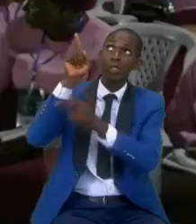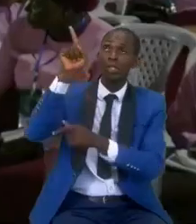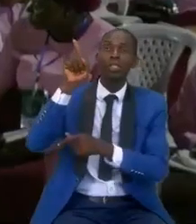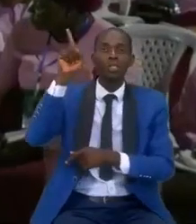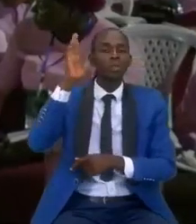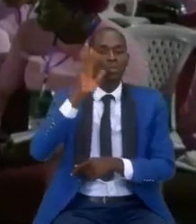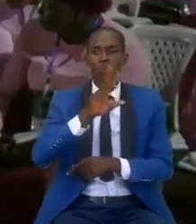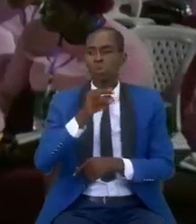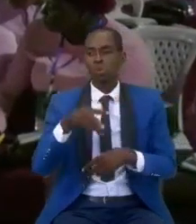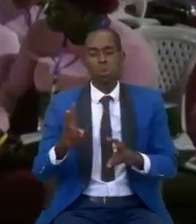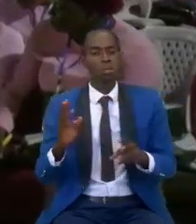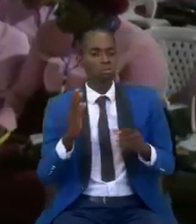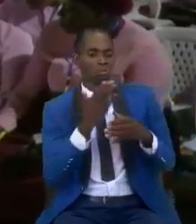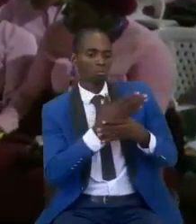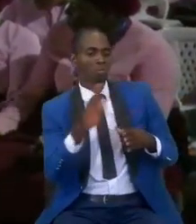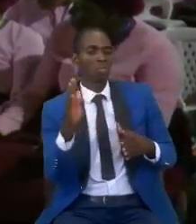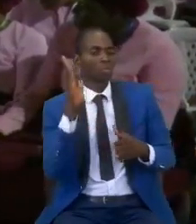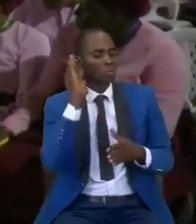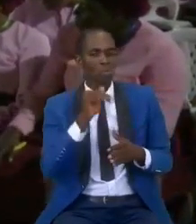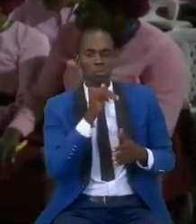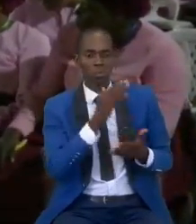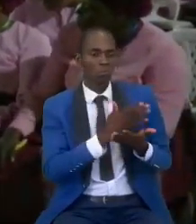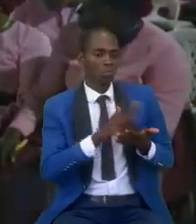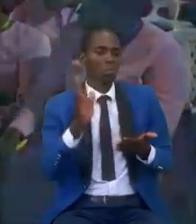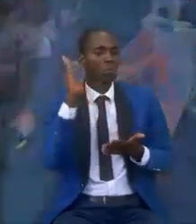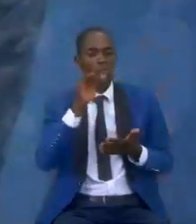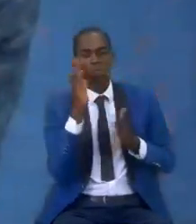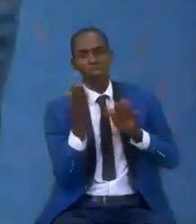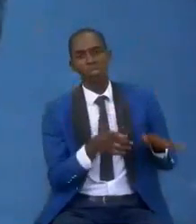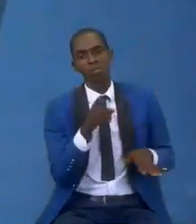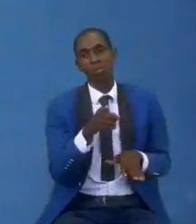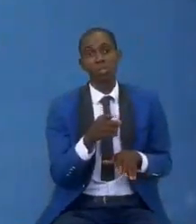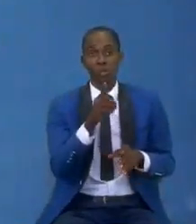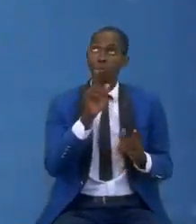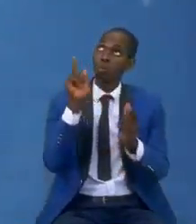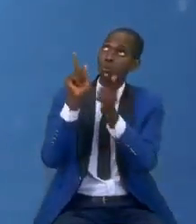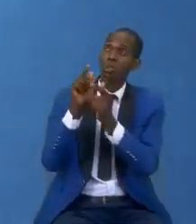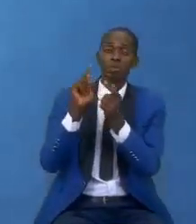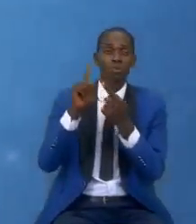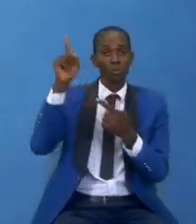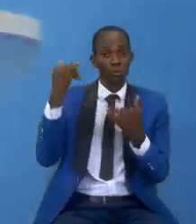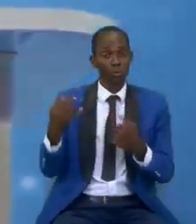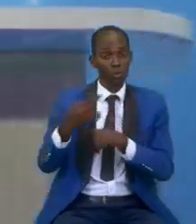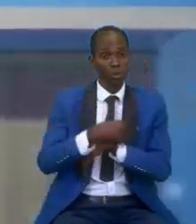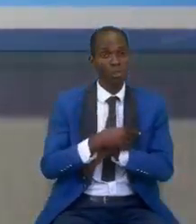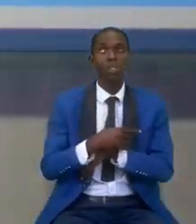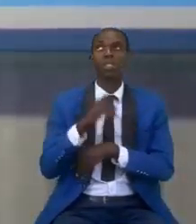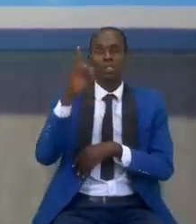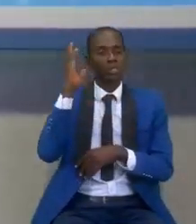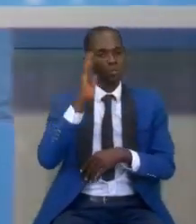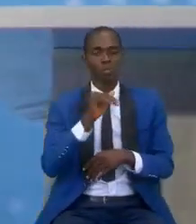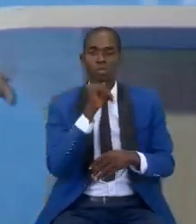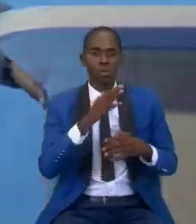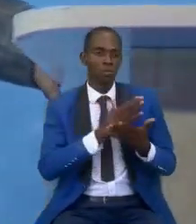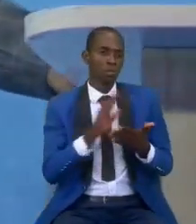today. You are coming with repentance. You are coming with a sober heart. And you are coming with a willing mind. And you are